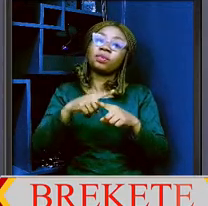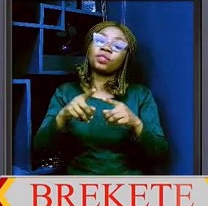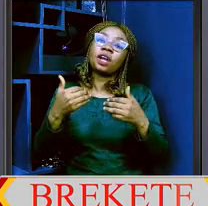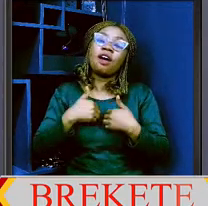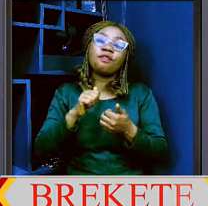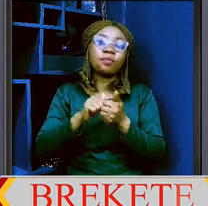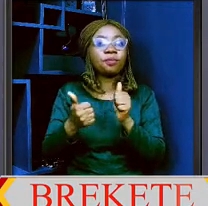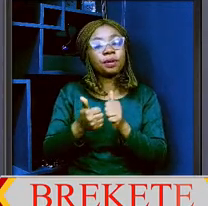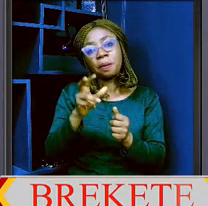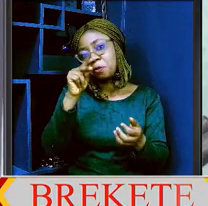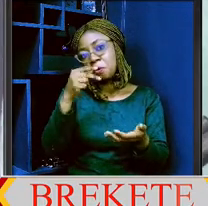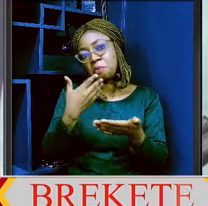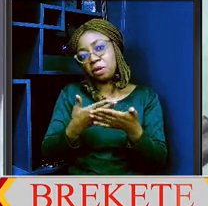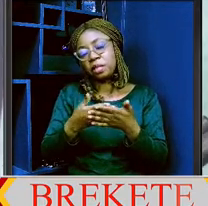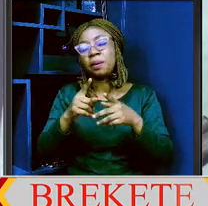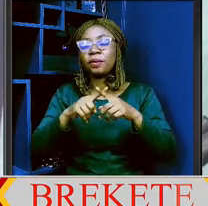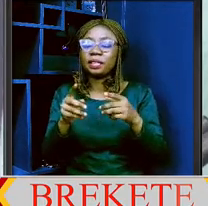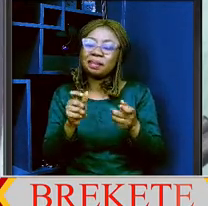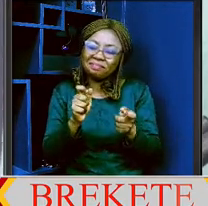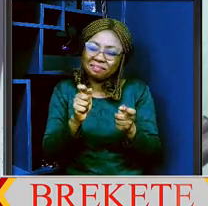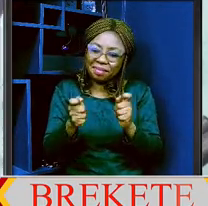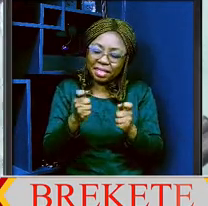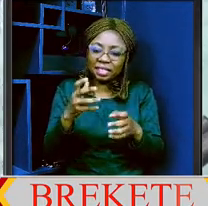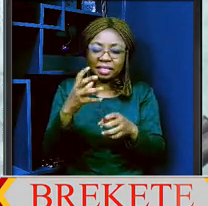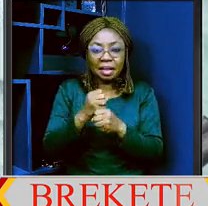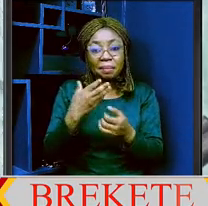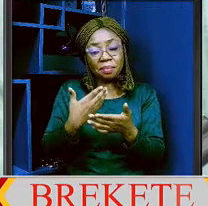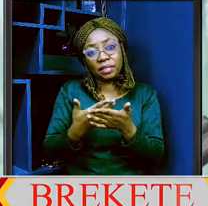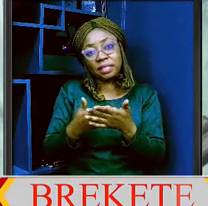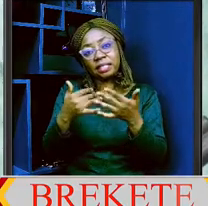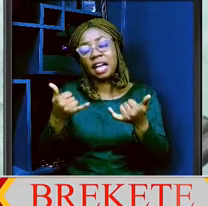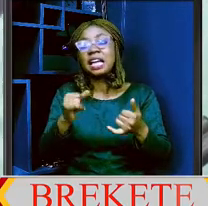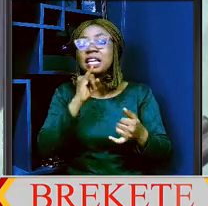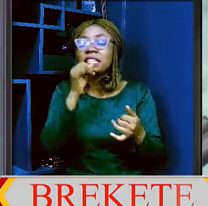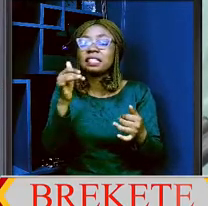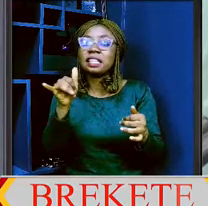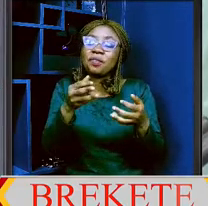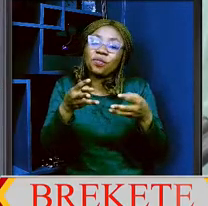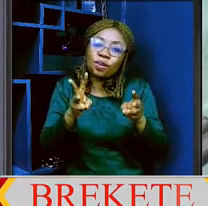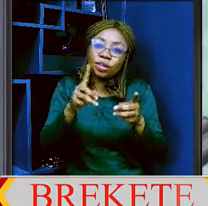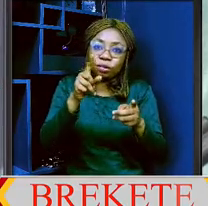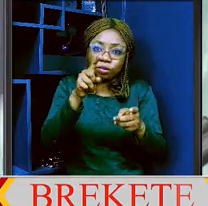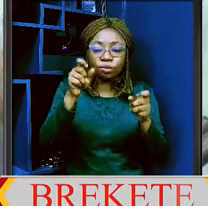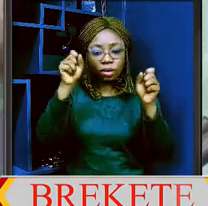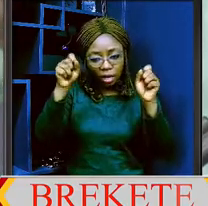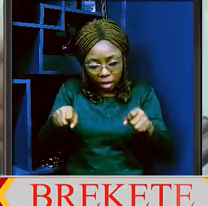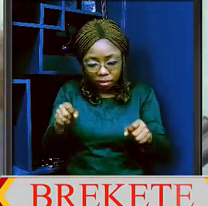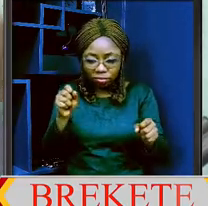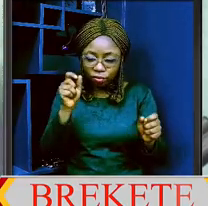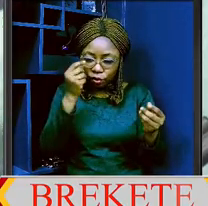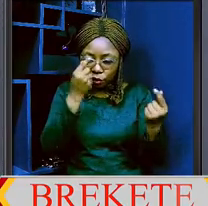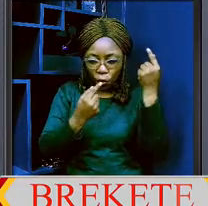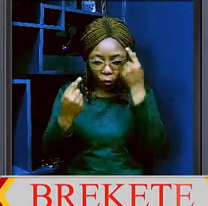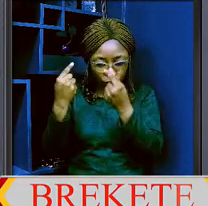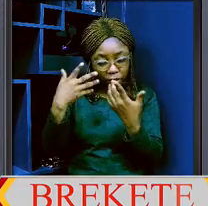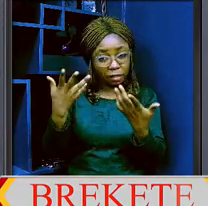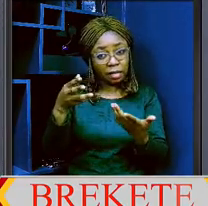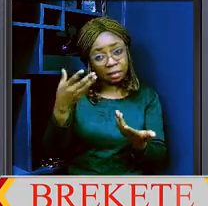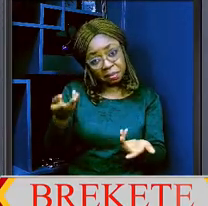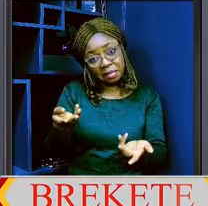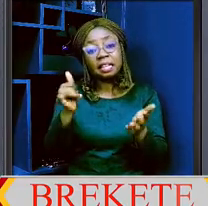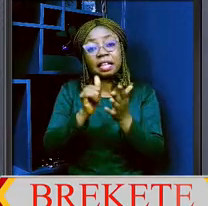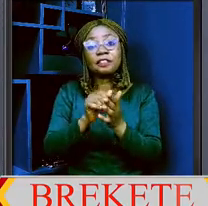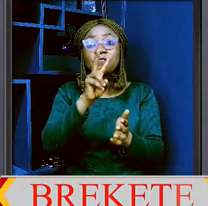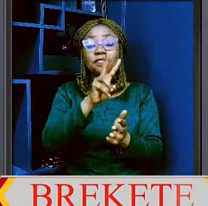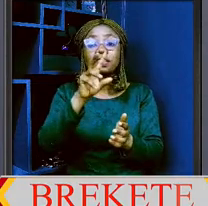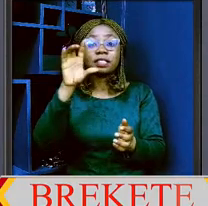day but they don't manage get money now he get any way where you go consider that is vice Chancellor